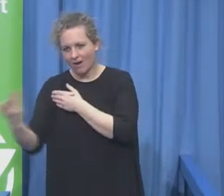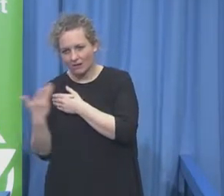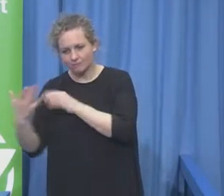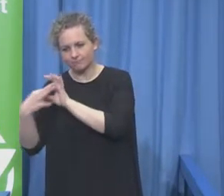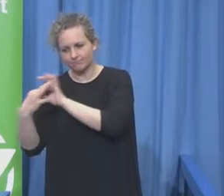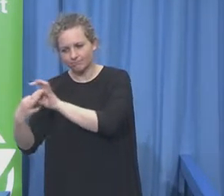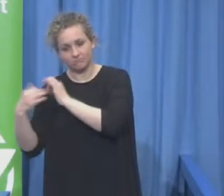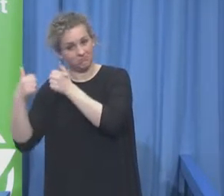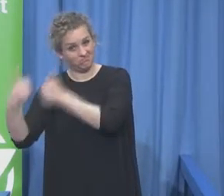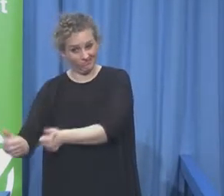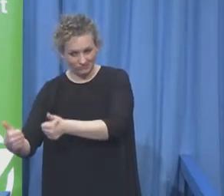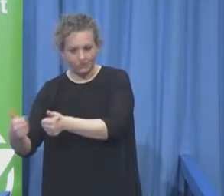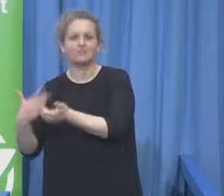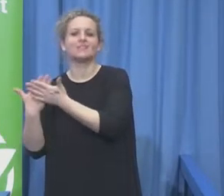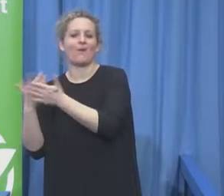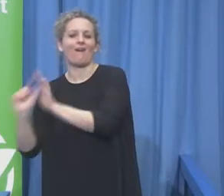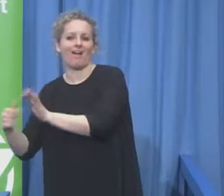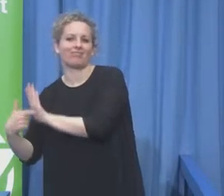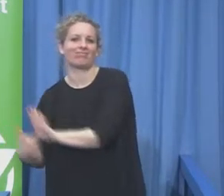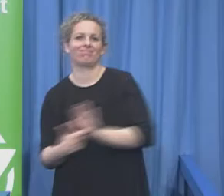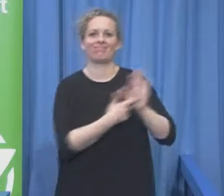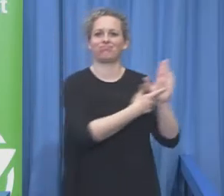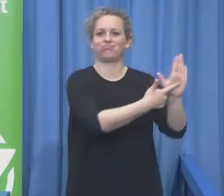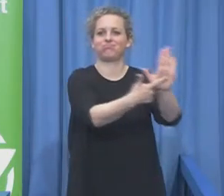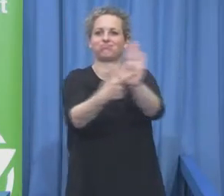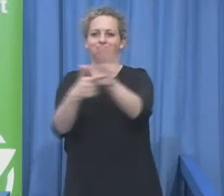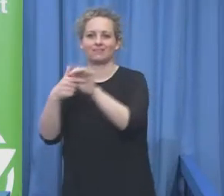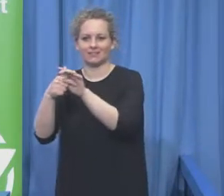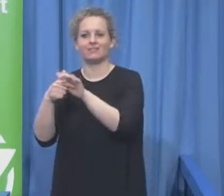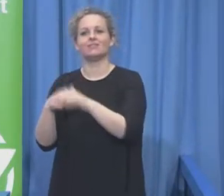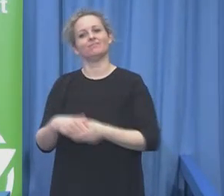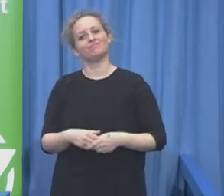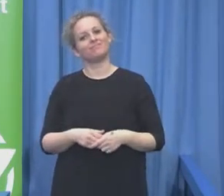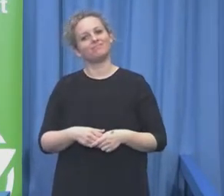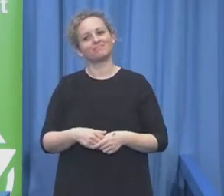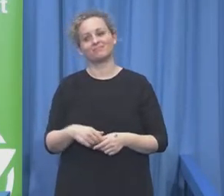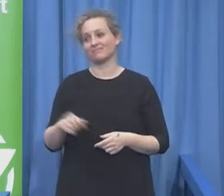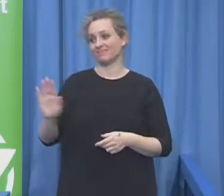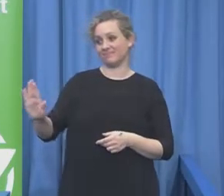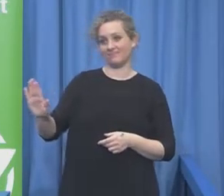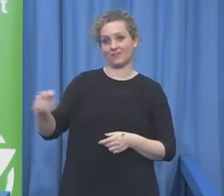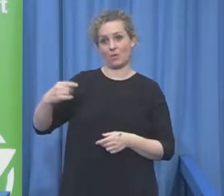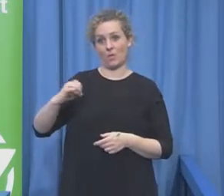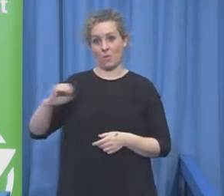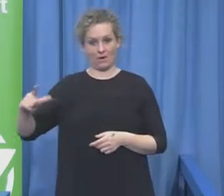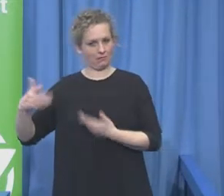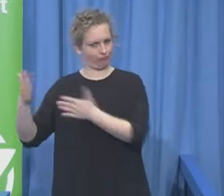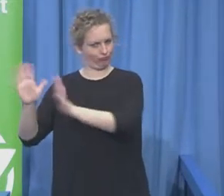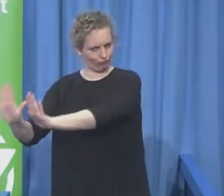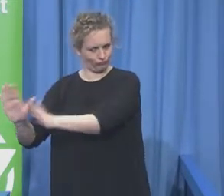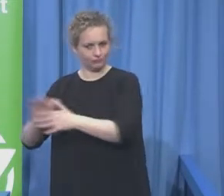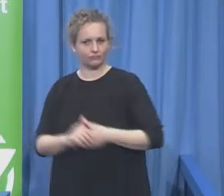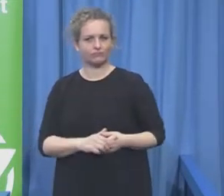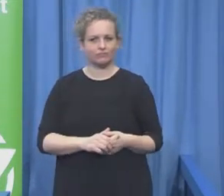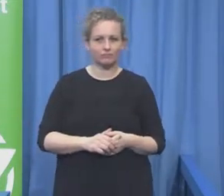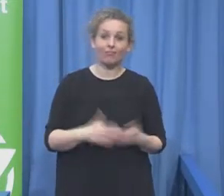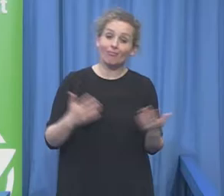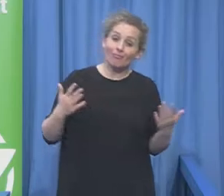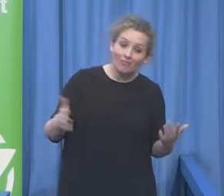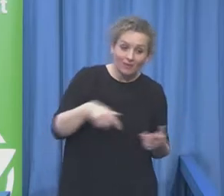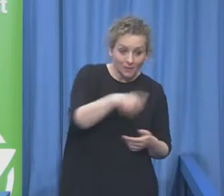small town called as Surat in India. And she struggled because she is with disability, she is a girl, and also from a poor